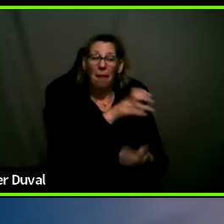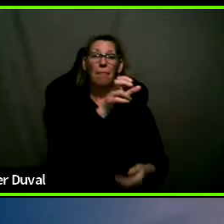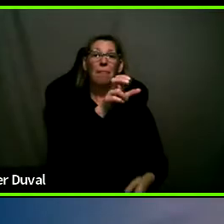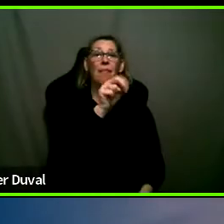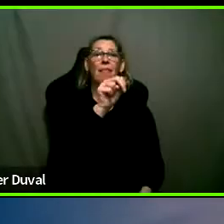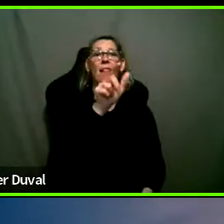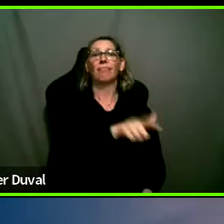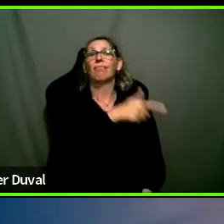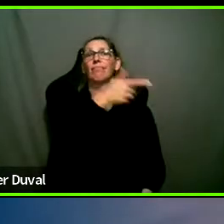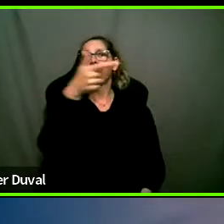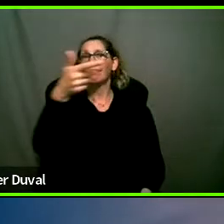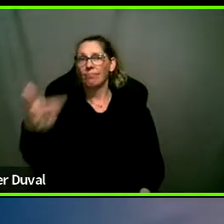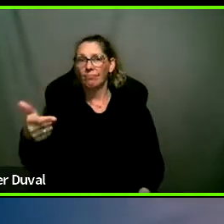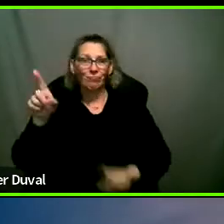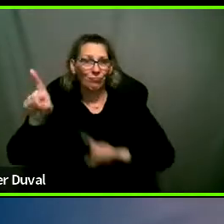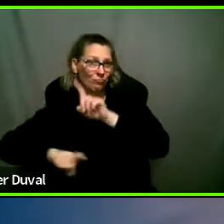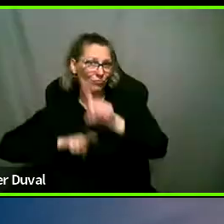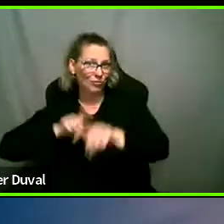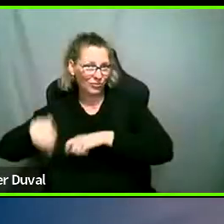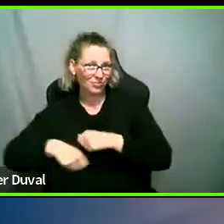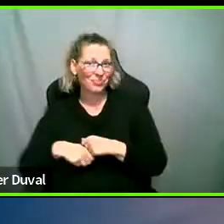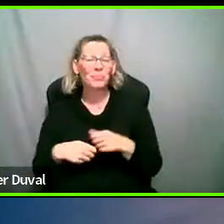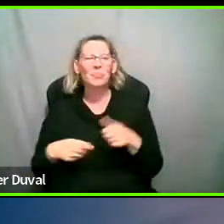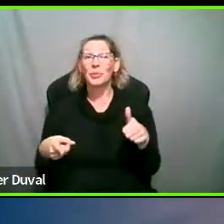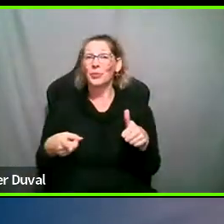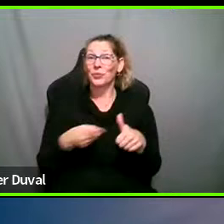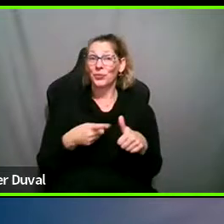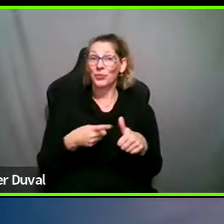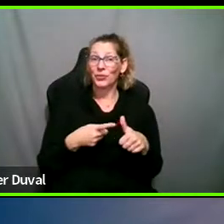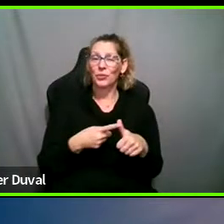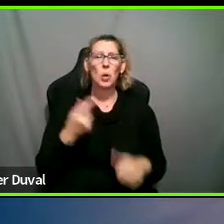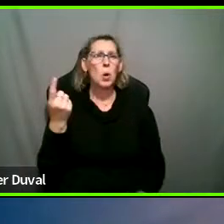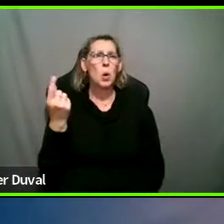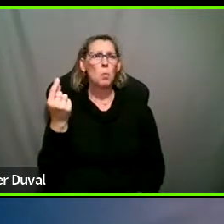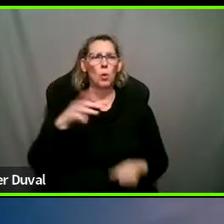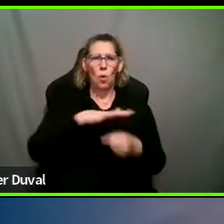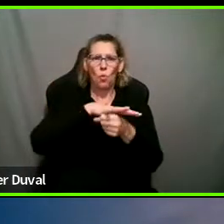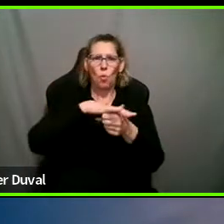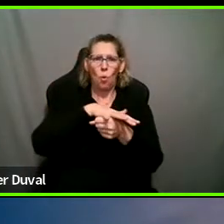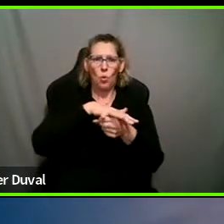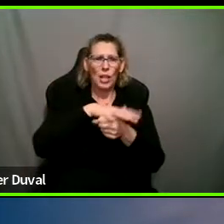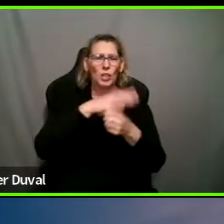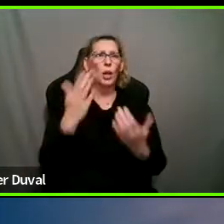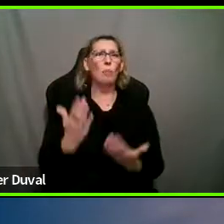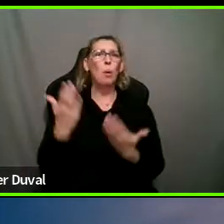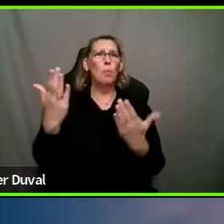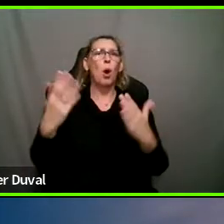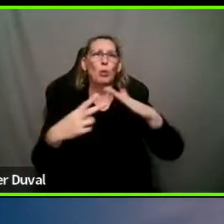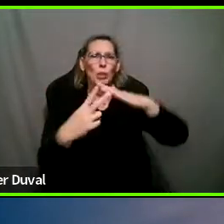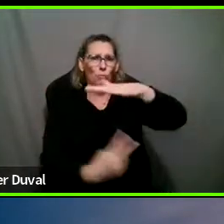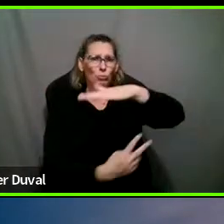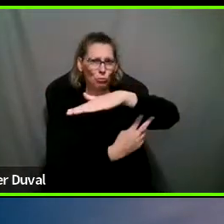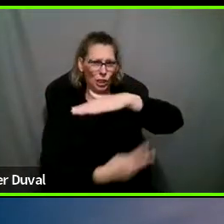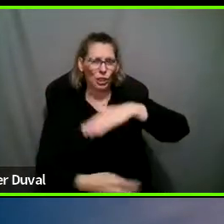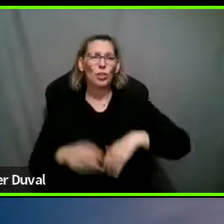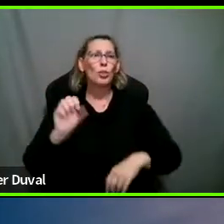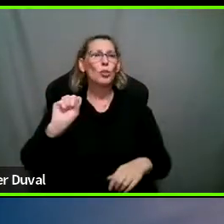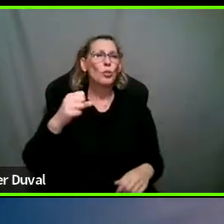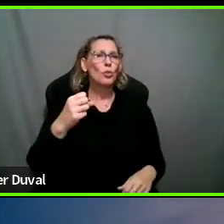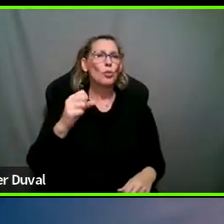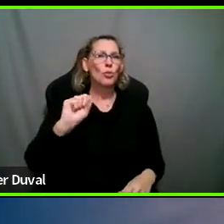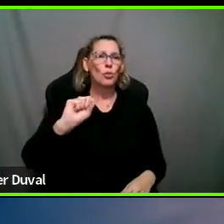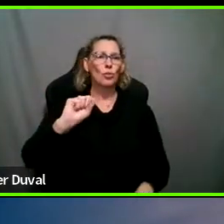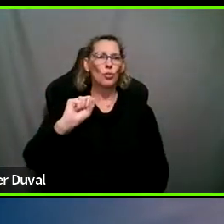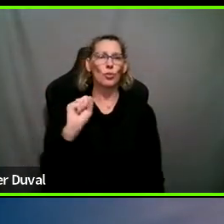questions. The first question is, what is the location of the proposed bridge? And Shilpa, I believe you're prepared